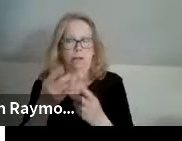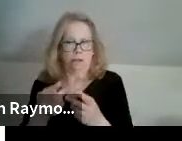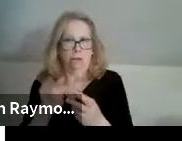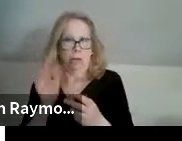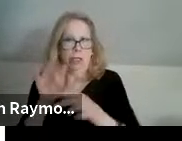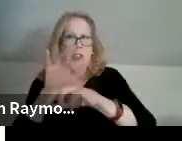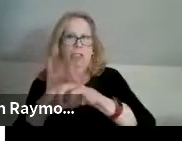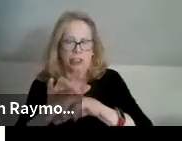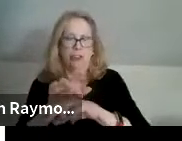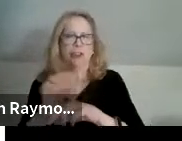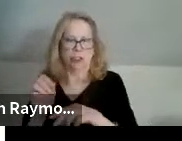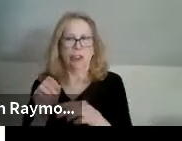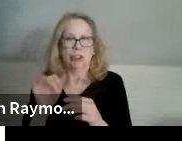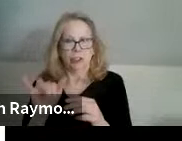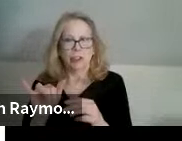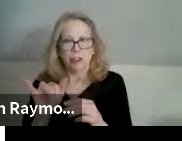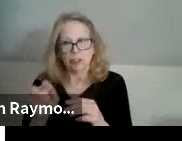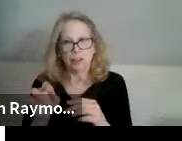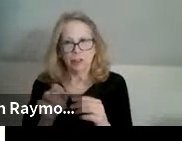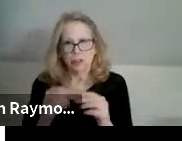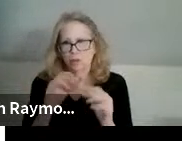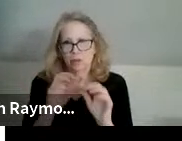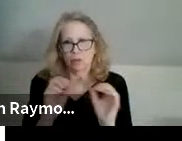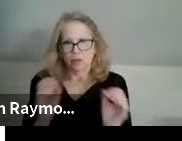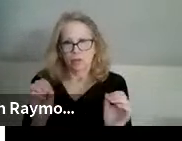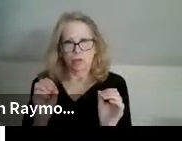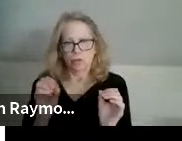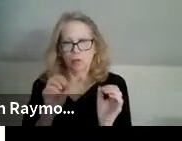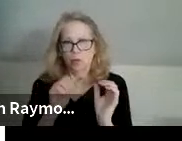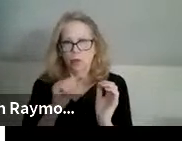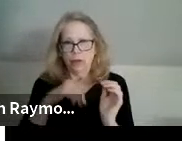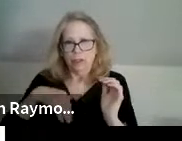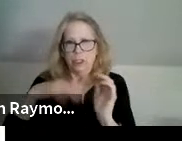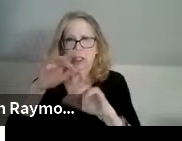by touch without operating it.